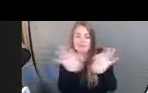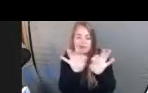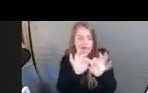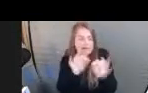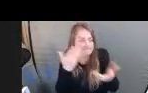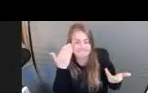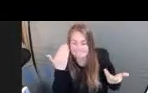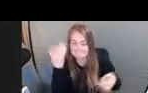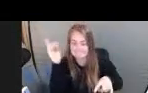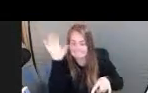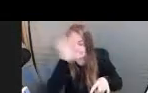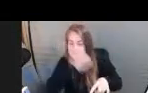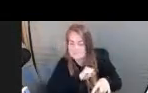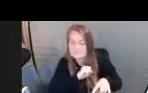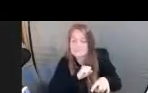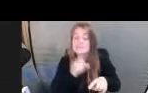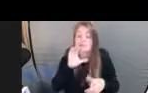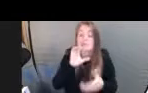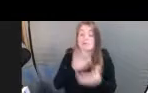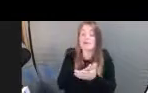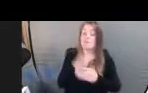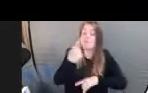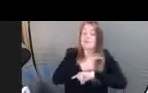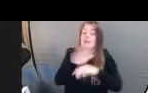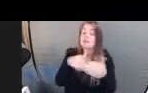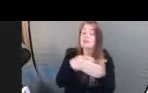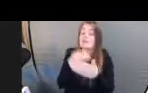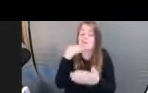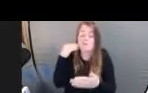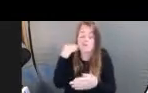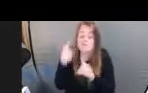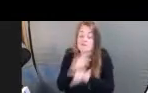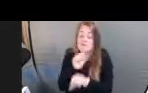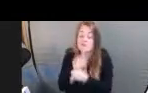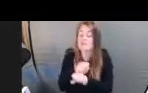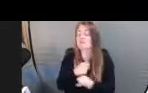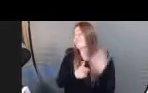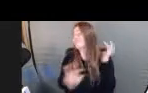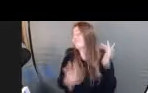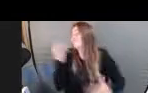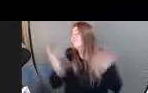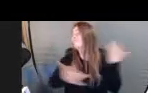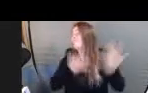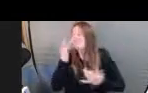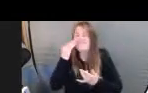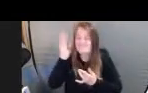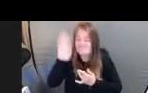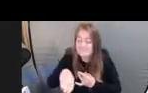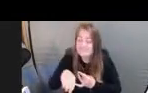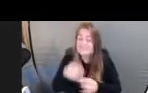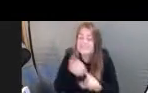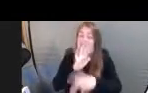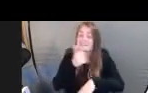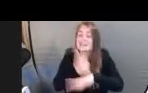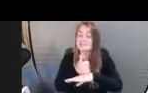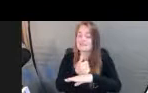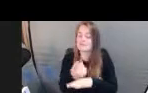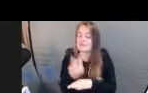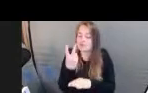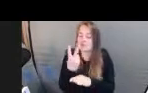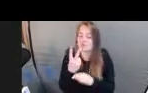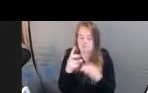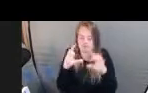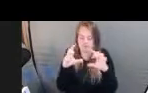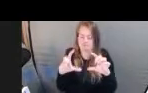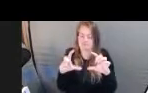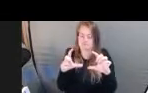one day she came from home from work and she was ecstatic. She said, Marco, you wouldn't believe it. They installed this two-way,